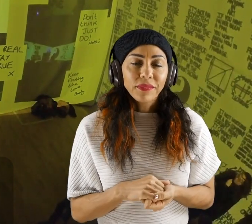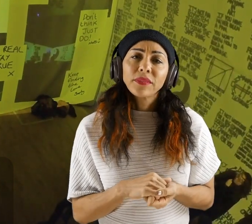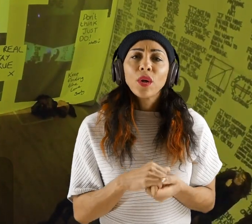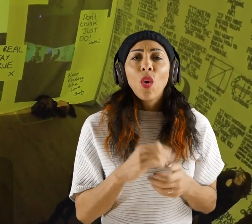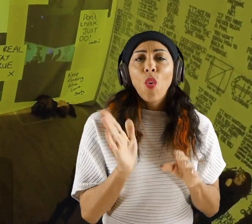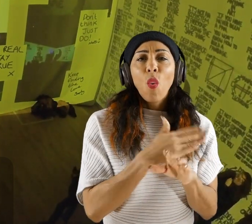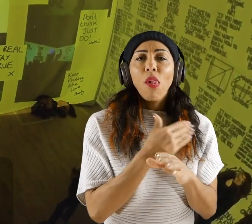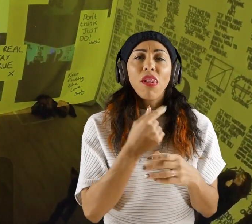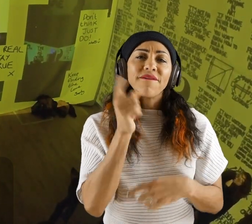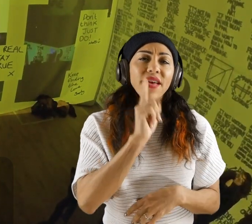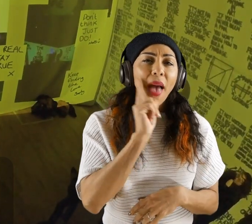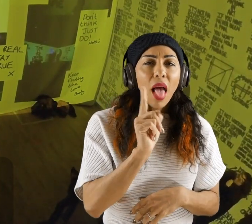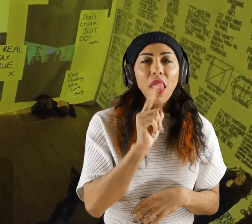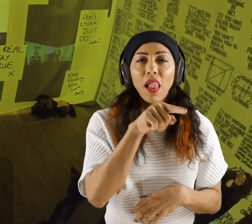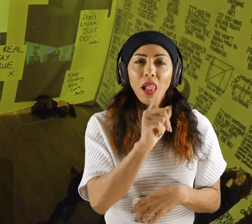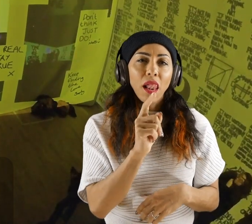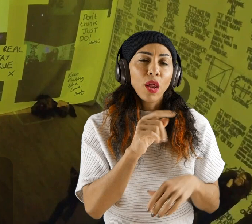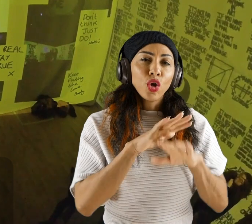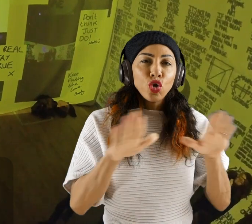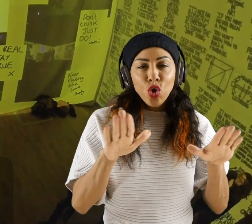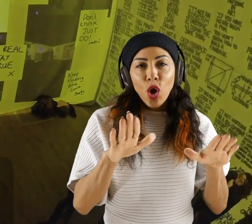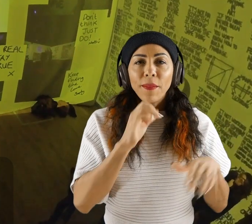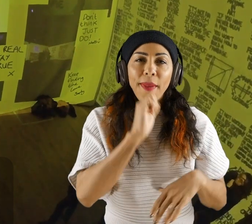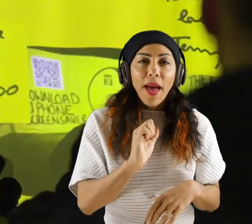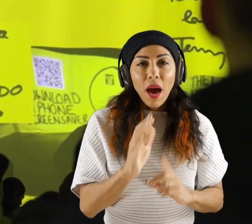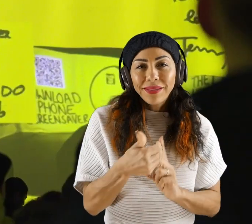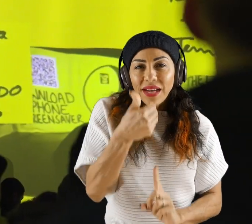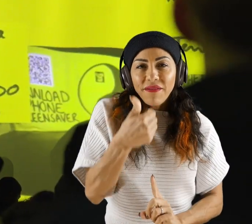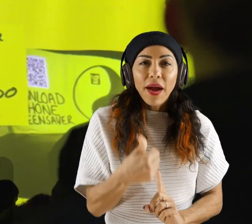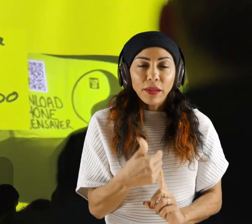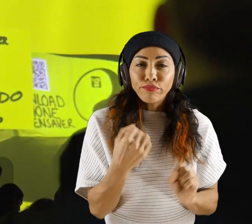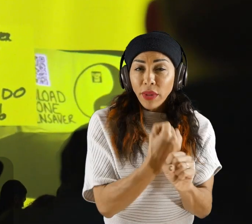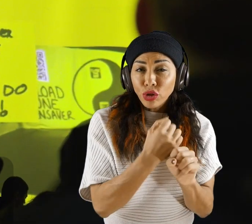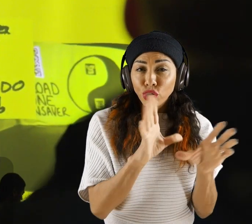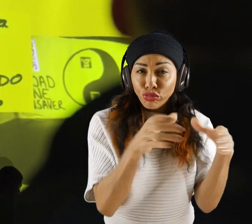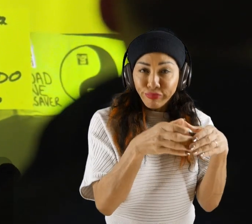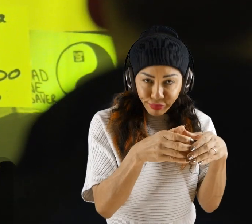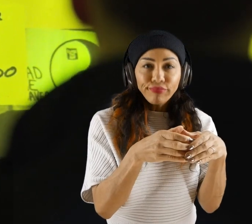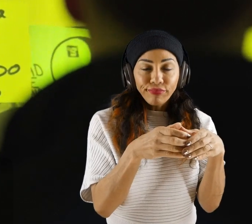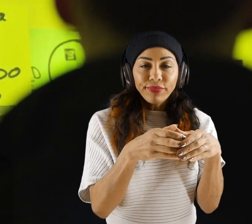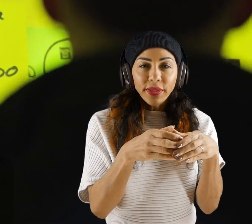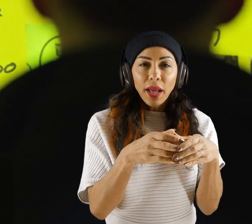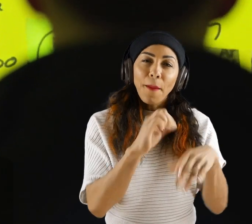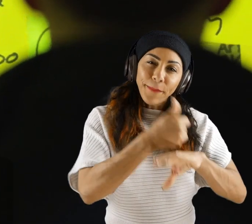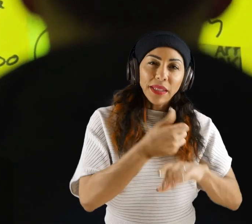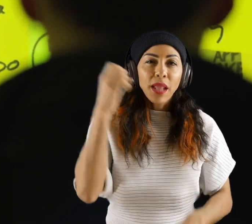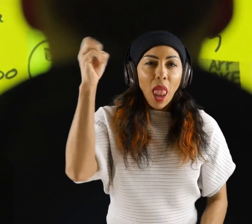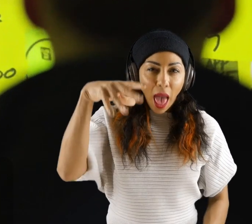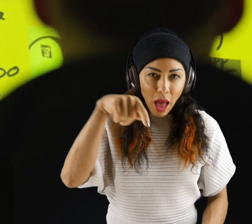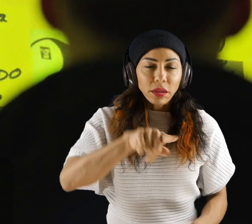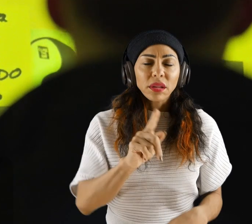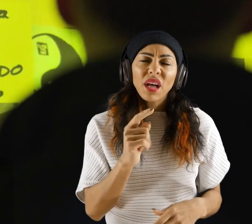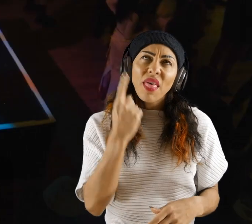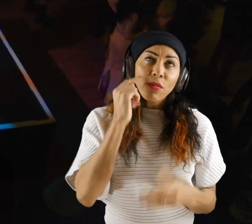and non-male identifying production group in Lighthouse. I think it was May 2018. That was